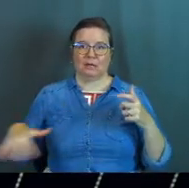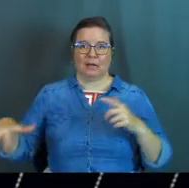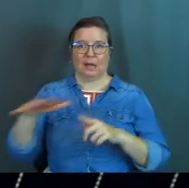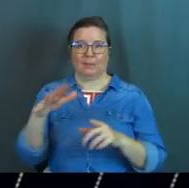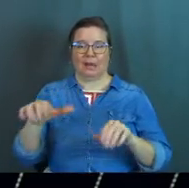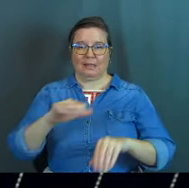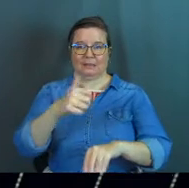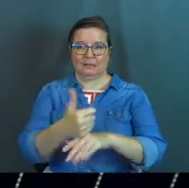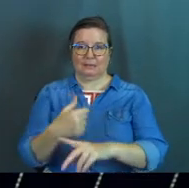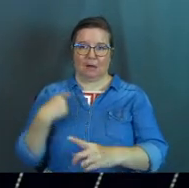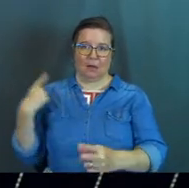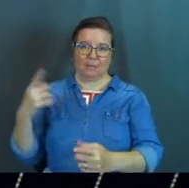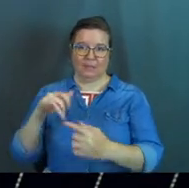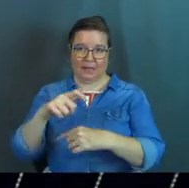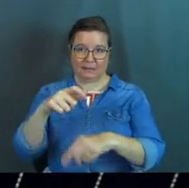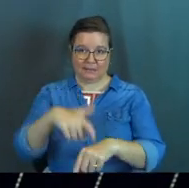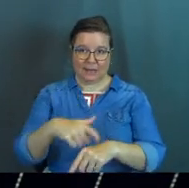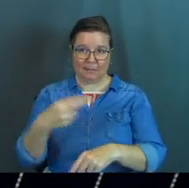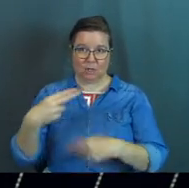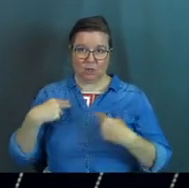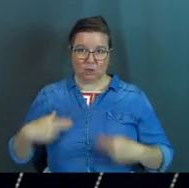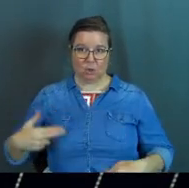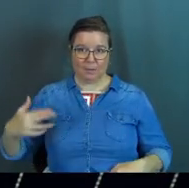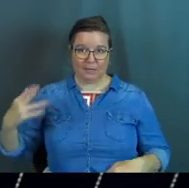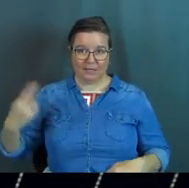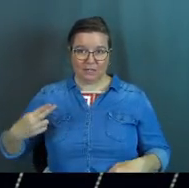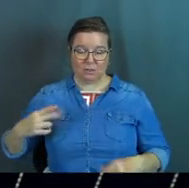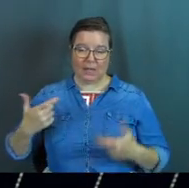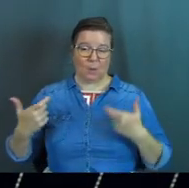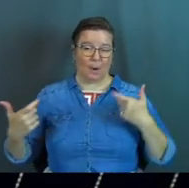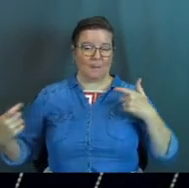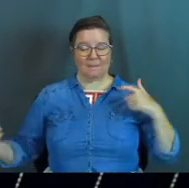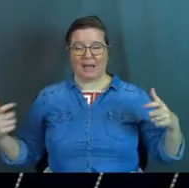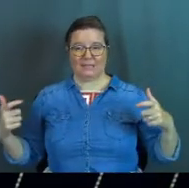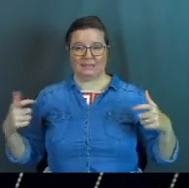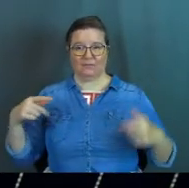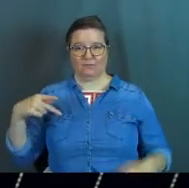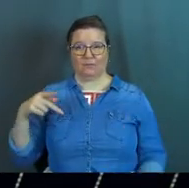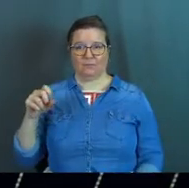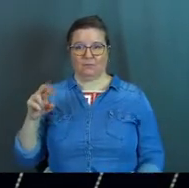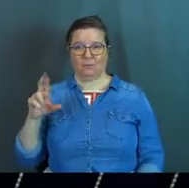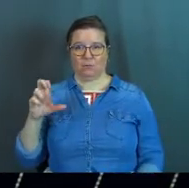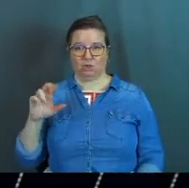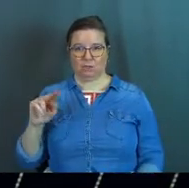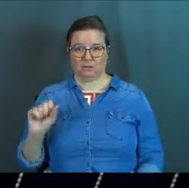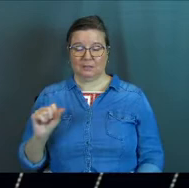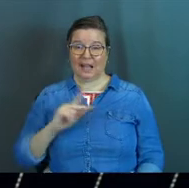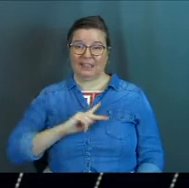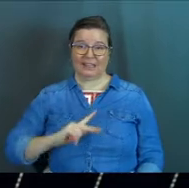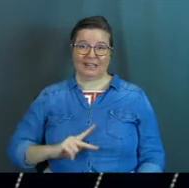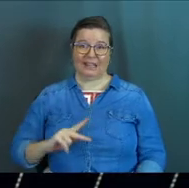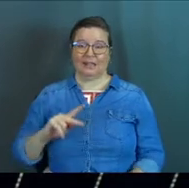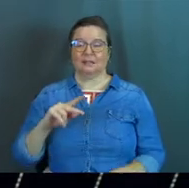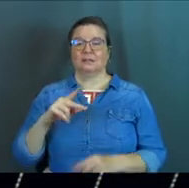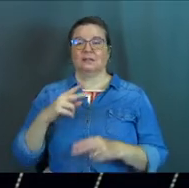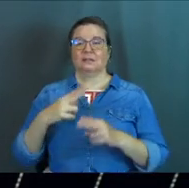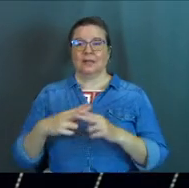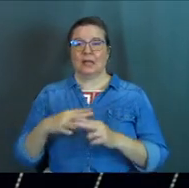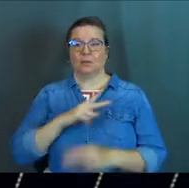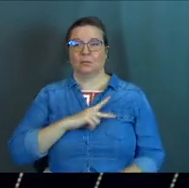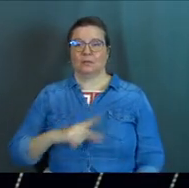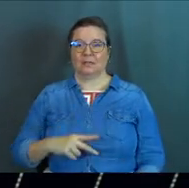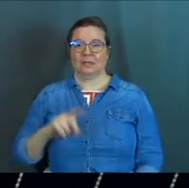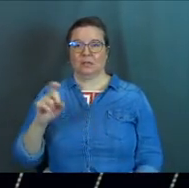ever existed up to that point in human history. They were massive, the Persian Empire. And the king was King Xerxes. And